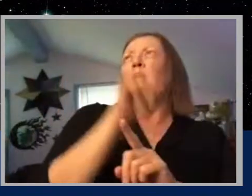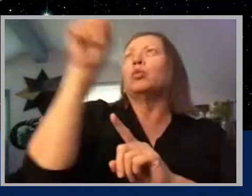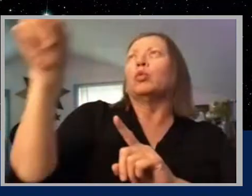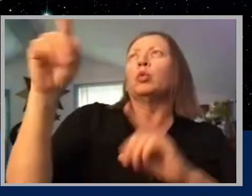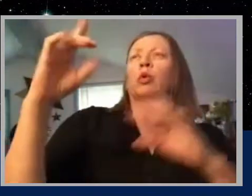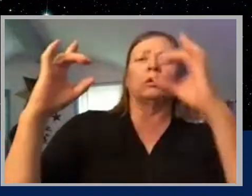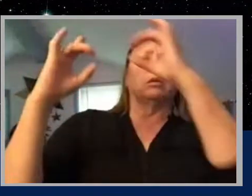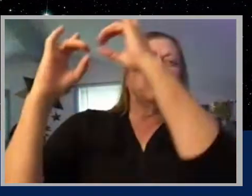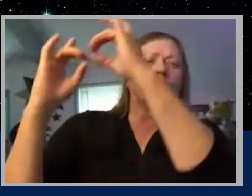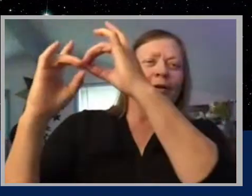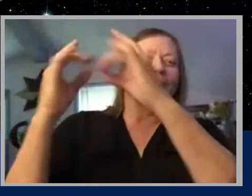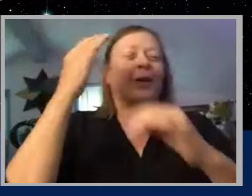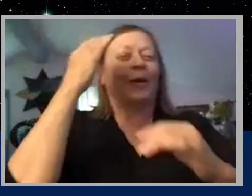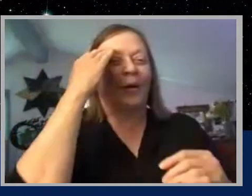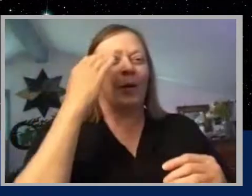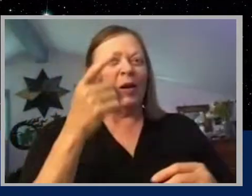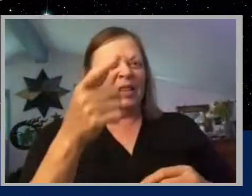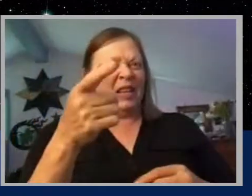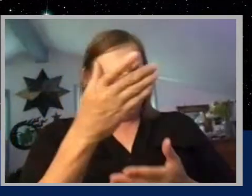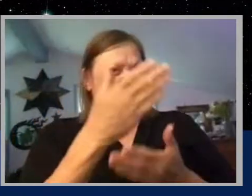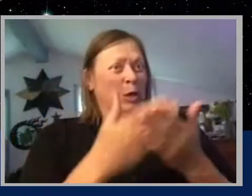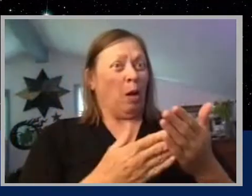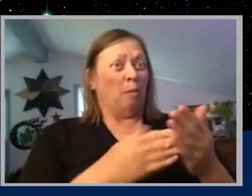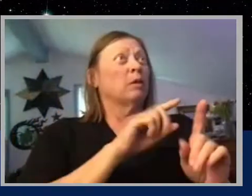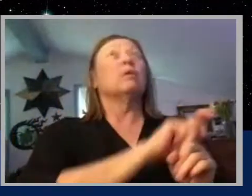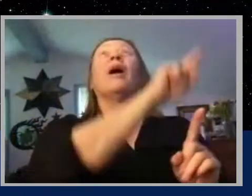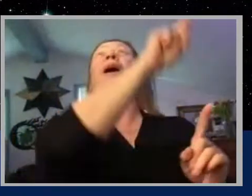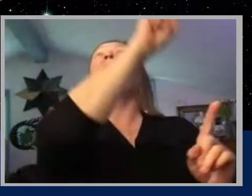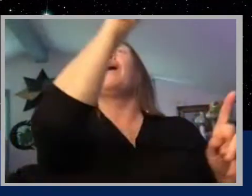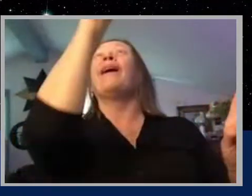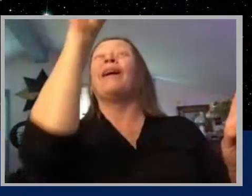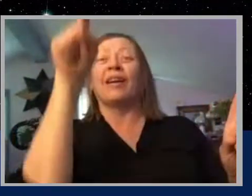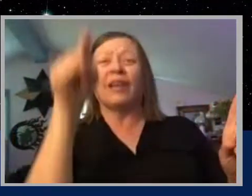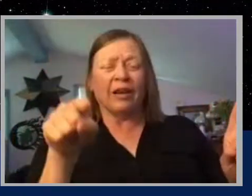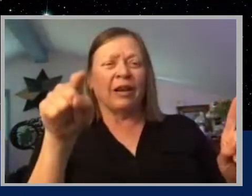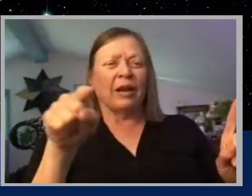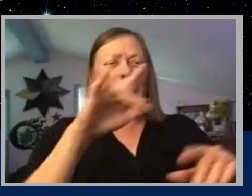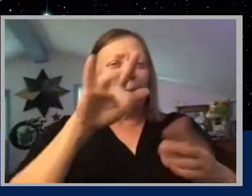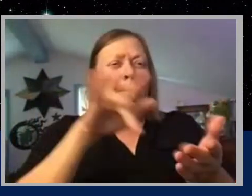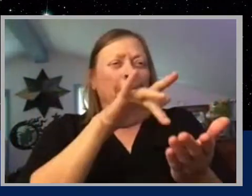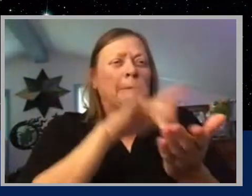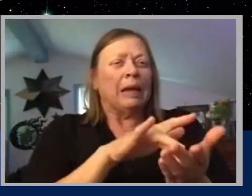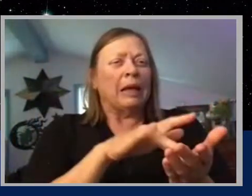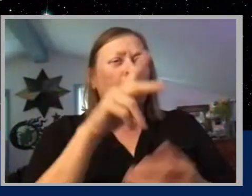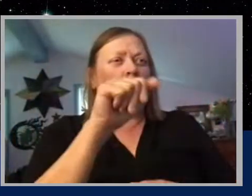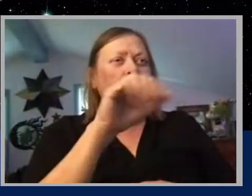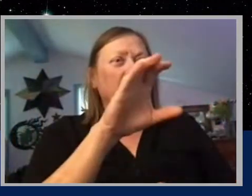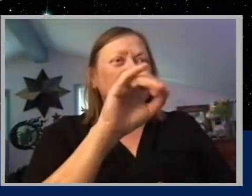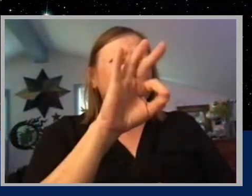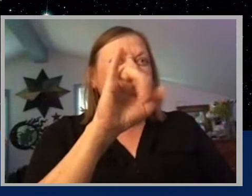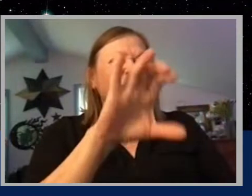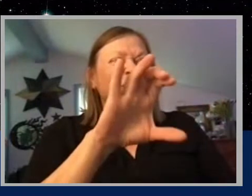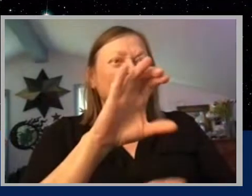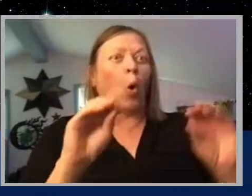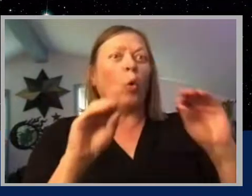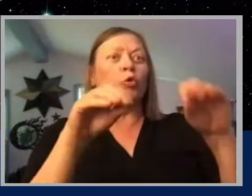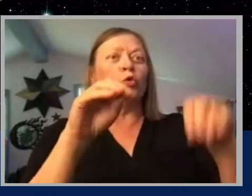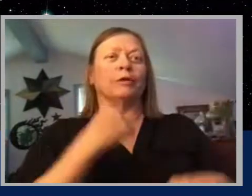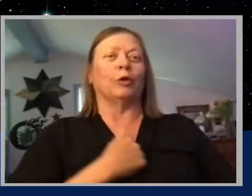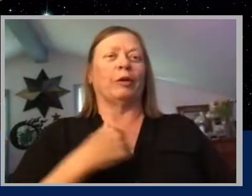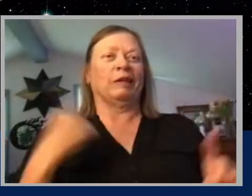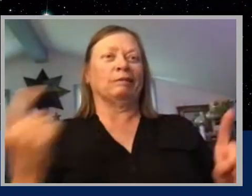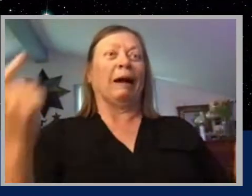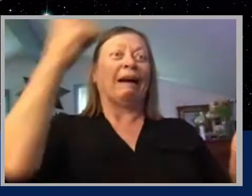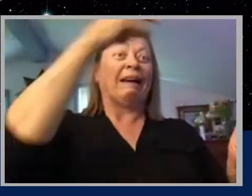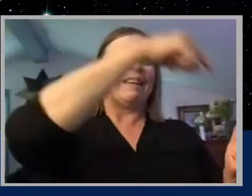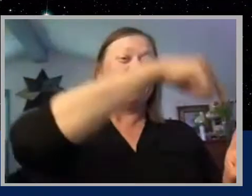those trajectories go over the middle of the Pacific Ocean. Yeah. It's a ways out there. If you saw our abort